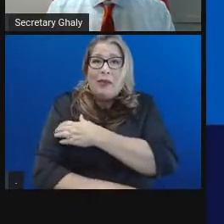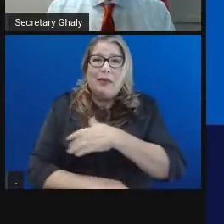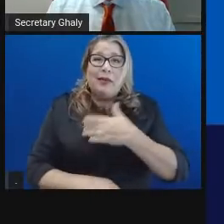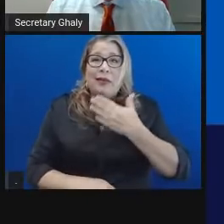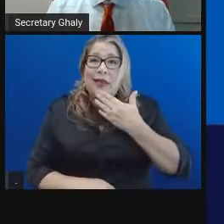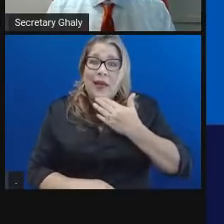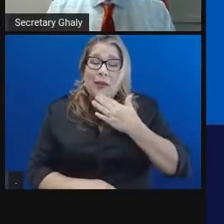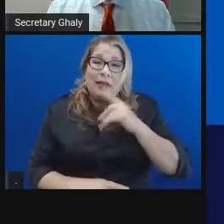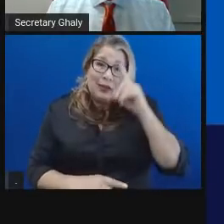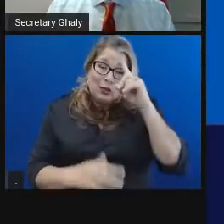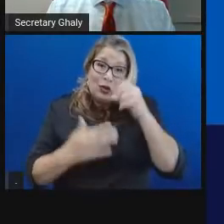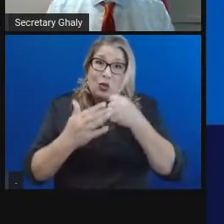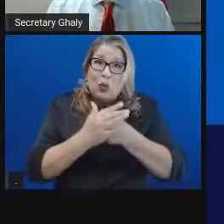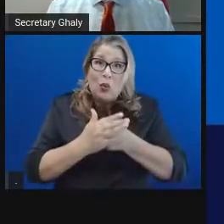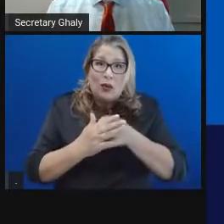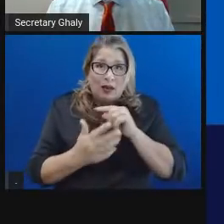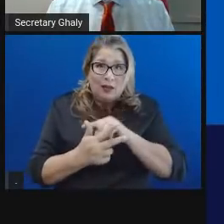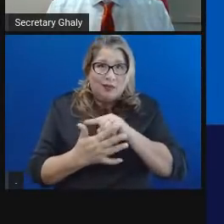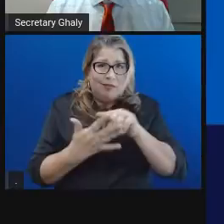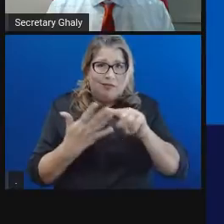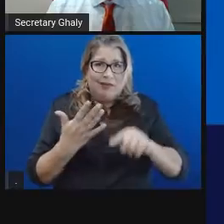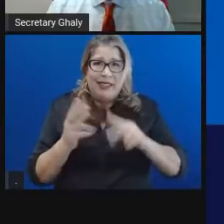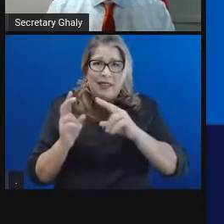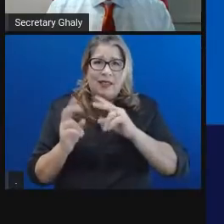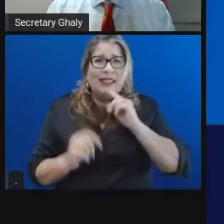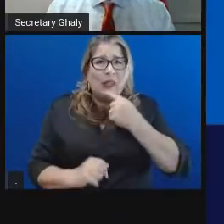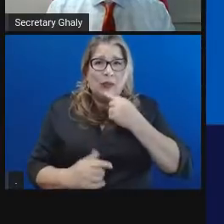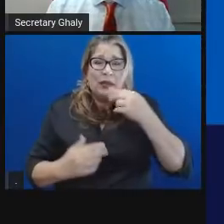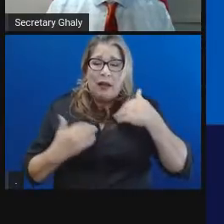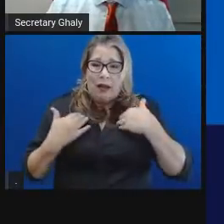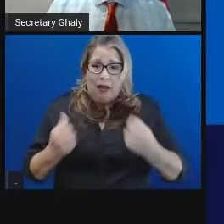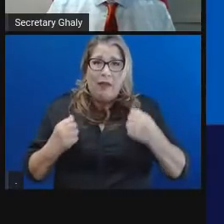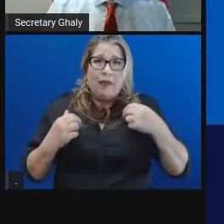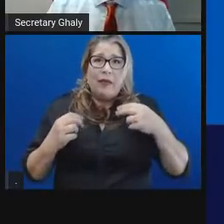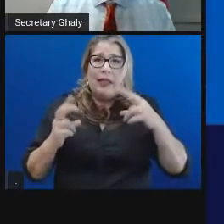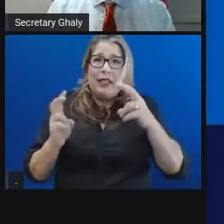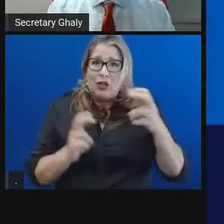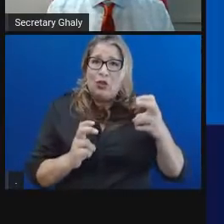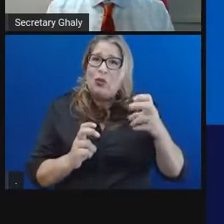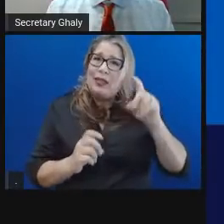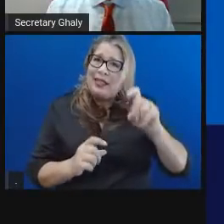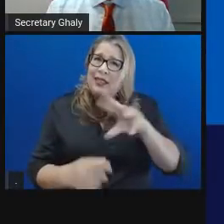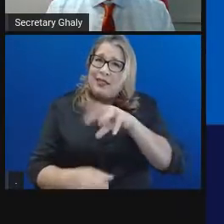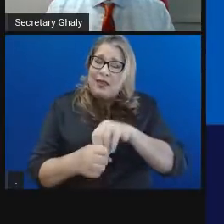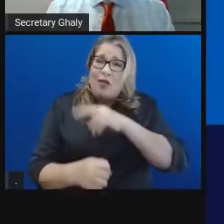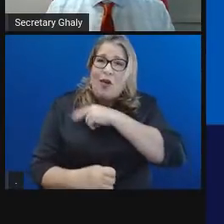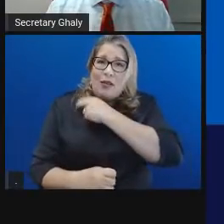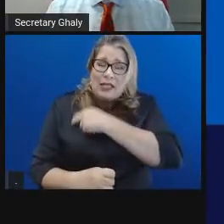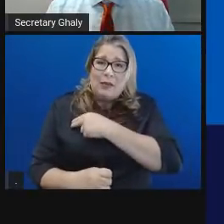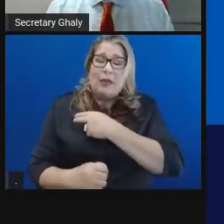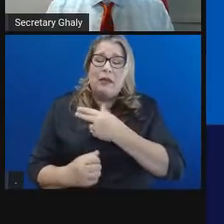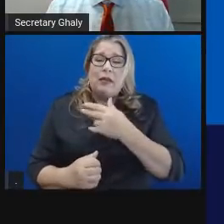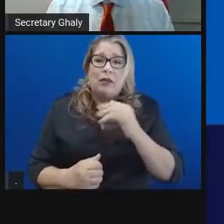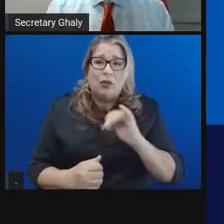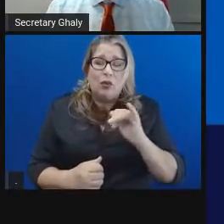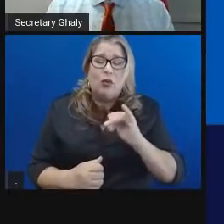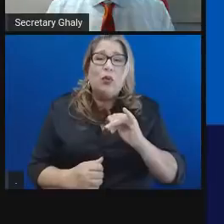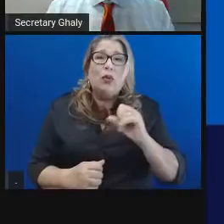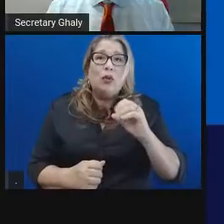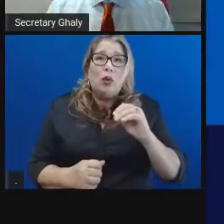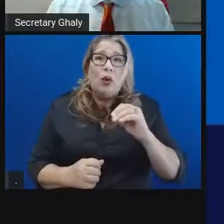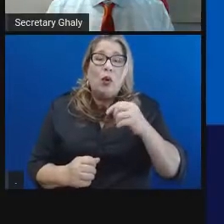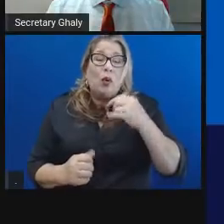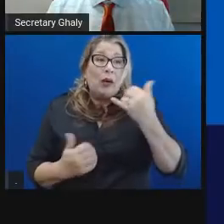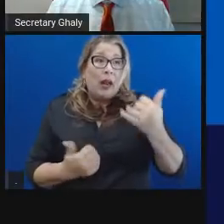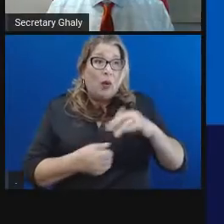admissions, that some of the issues faced in the weeks past are beginning to be improved, in